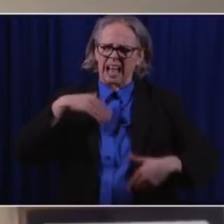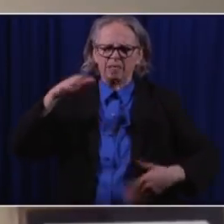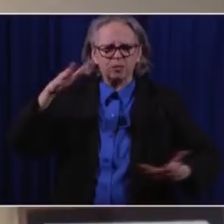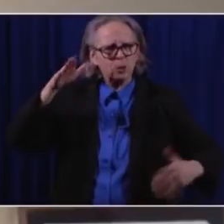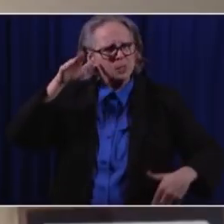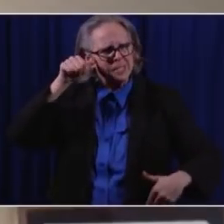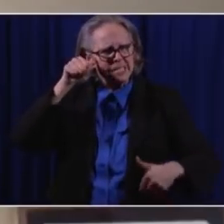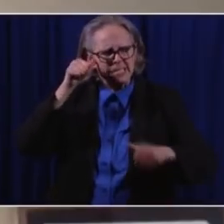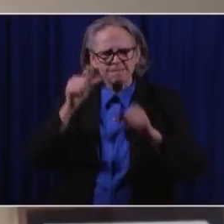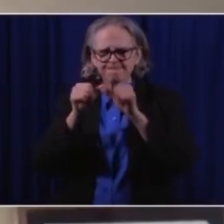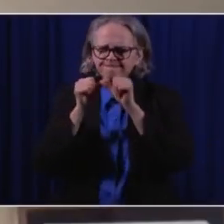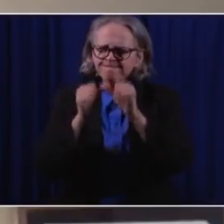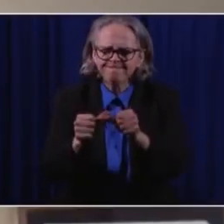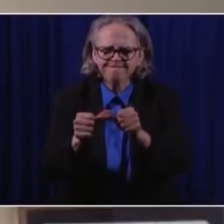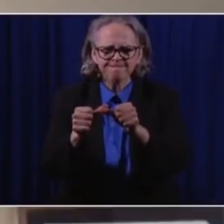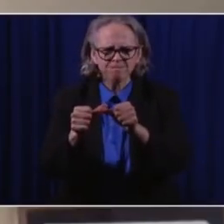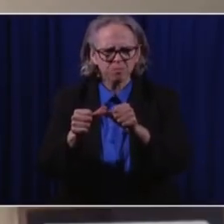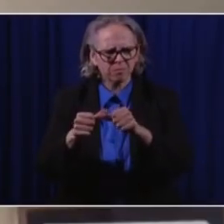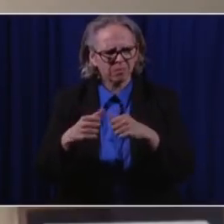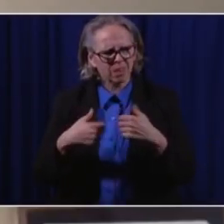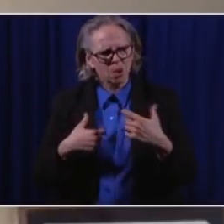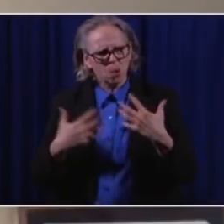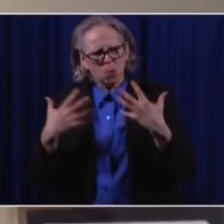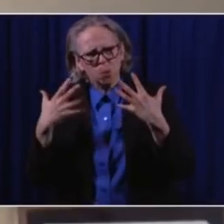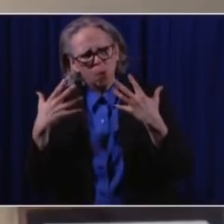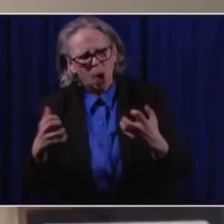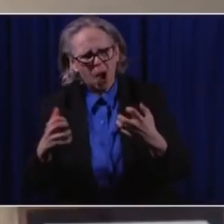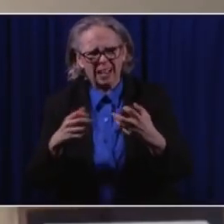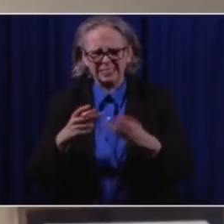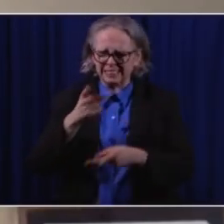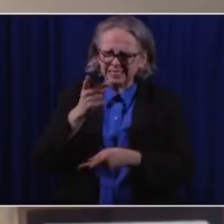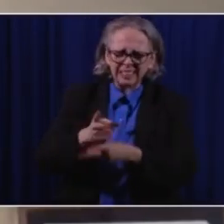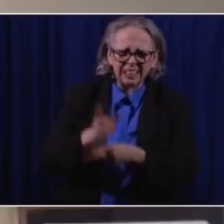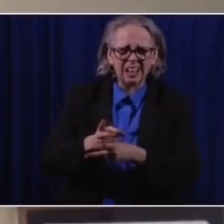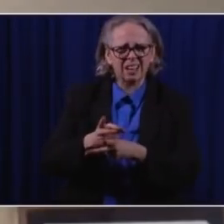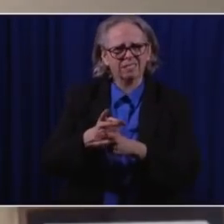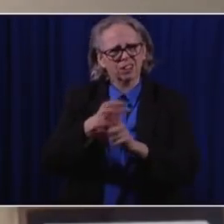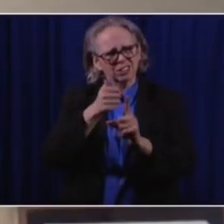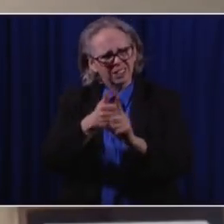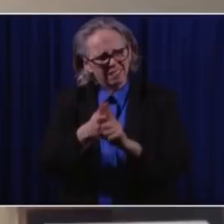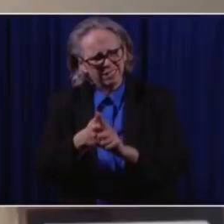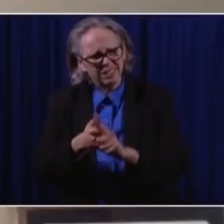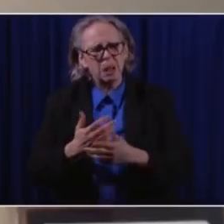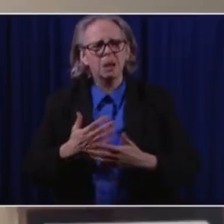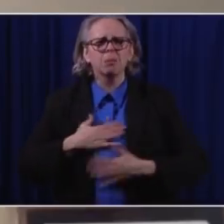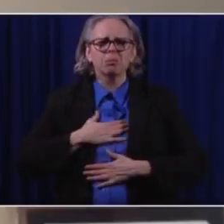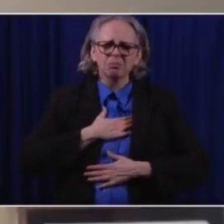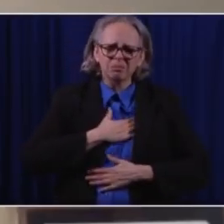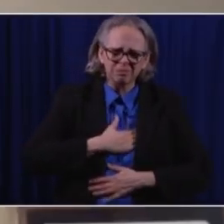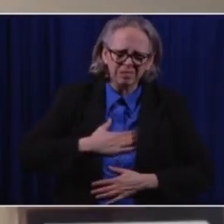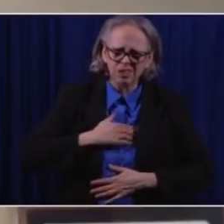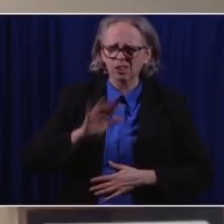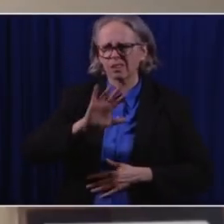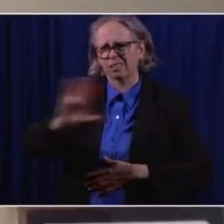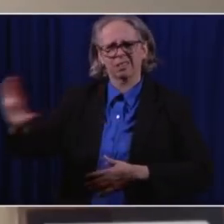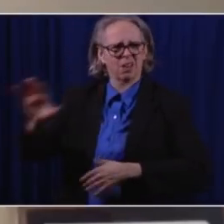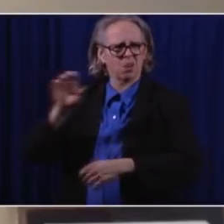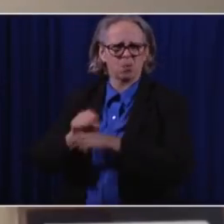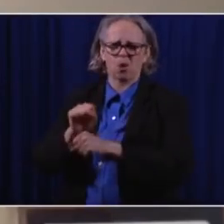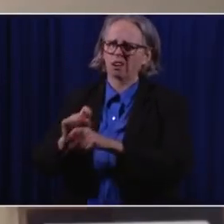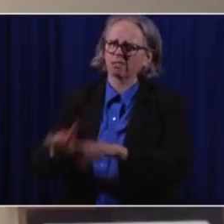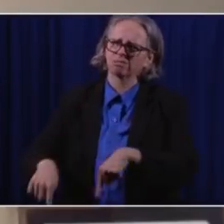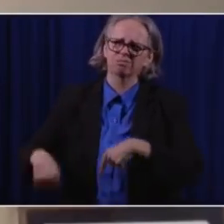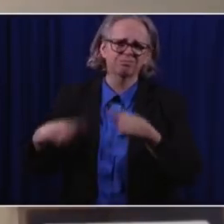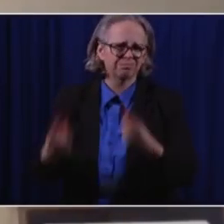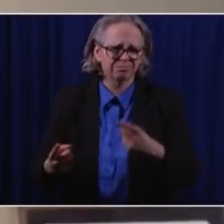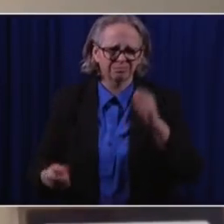deep, deep appreciation for everything that everyone is trying to do. As you have demonstrated with the data today,